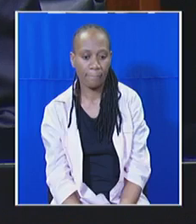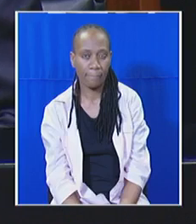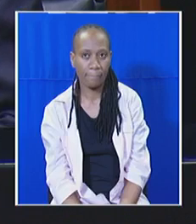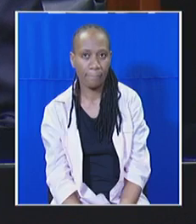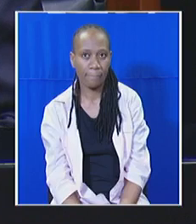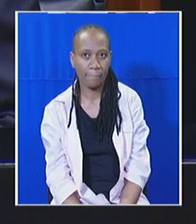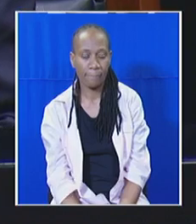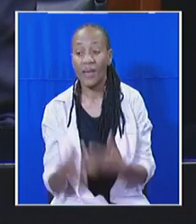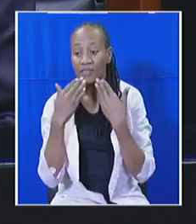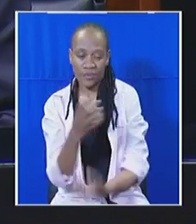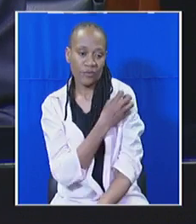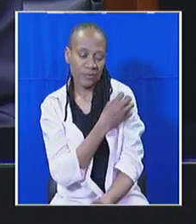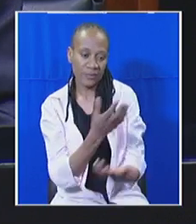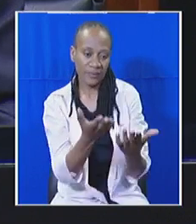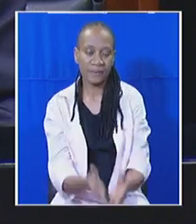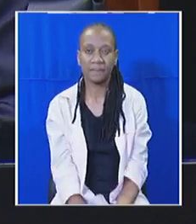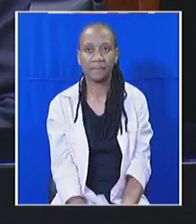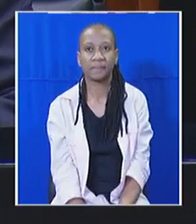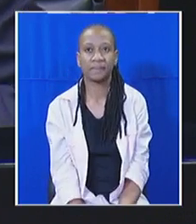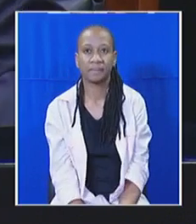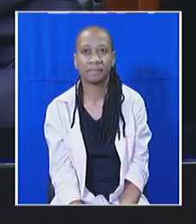Thank you, Honorable Minister. Honorable